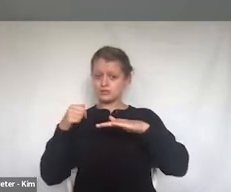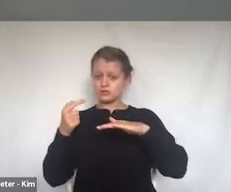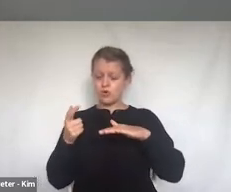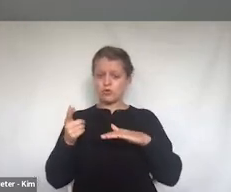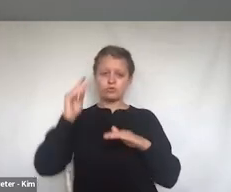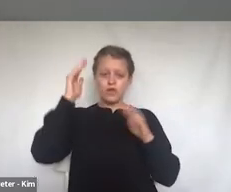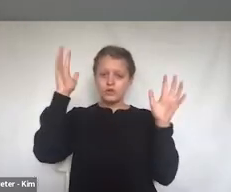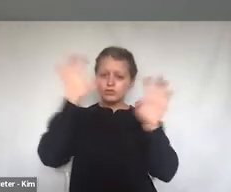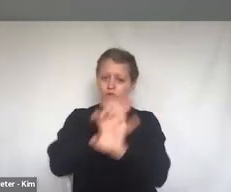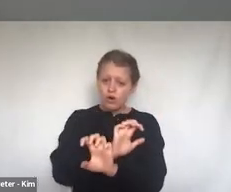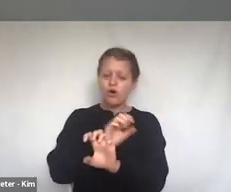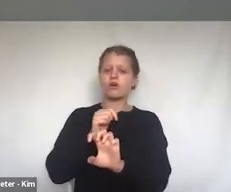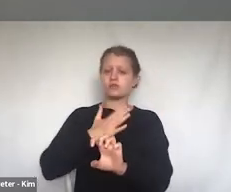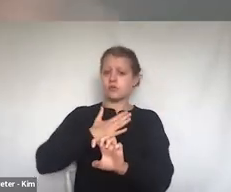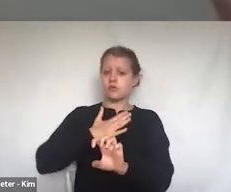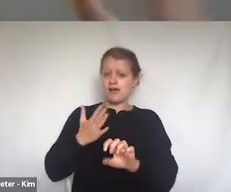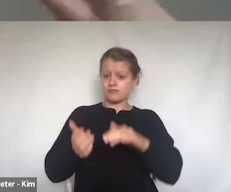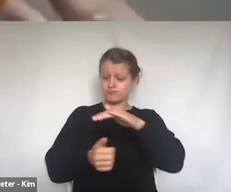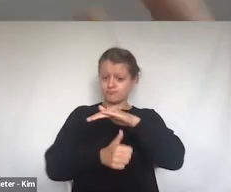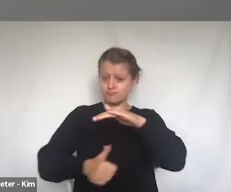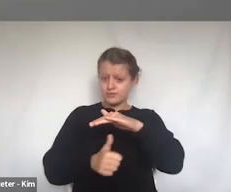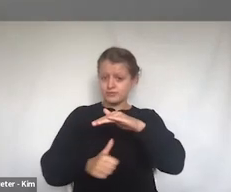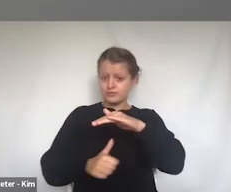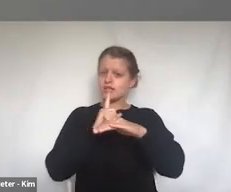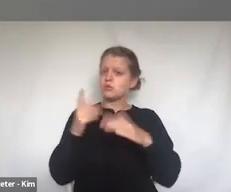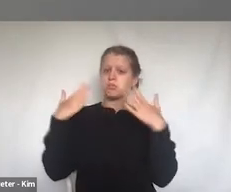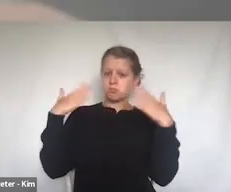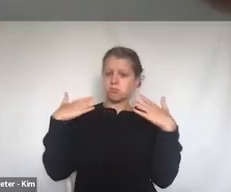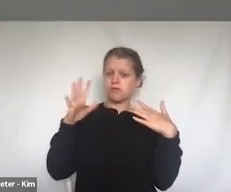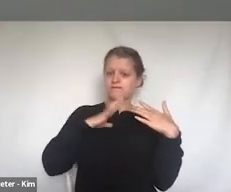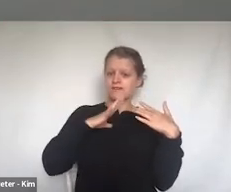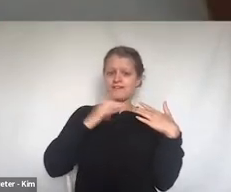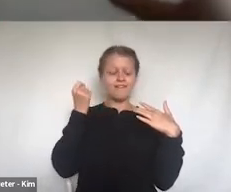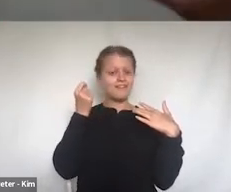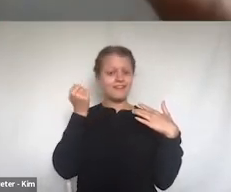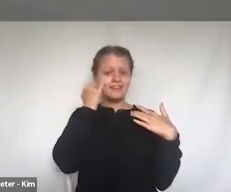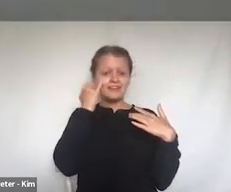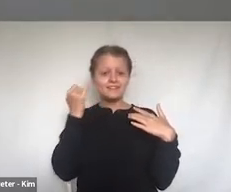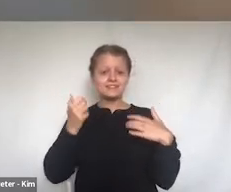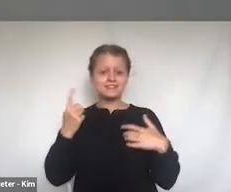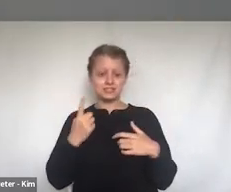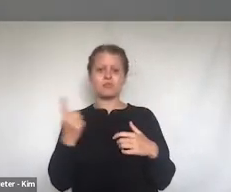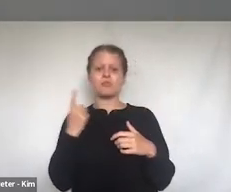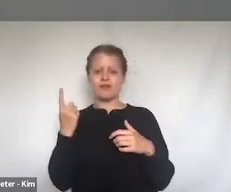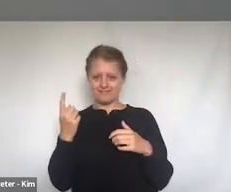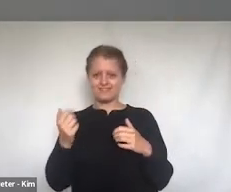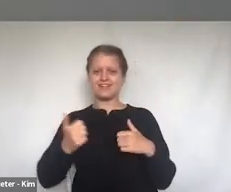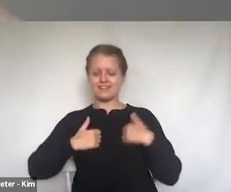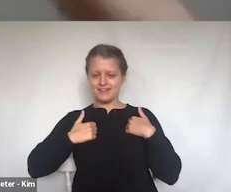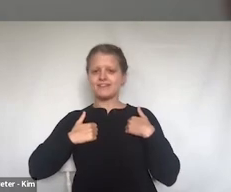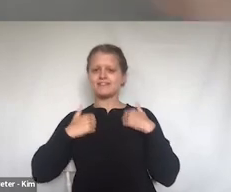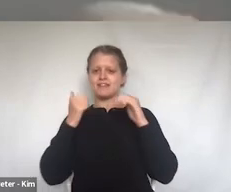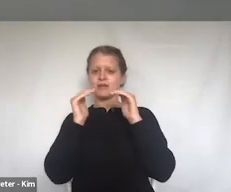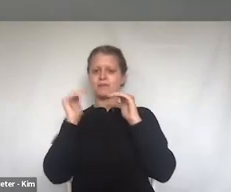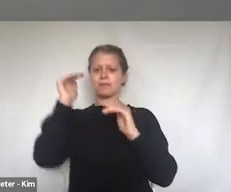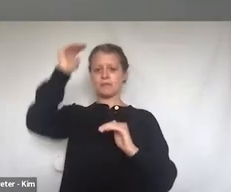My place stays quite cool. Whereas someone on, you know, a higher building